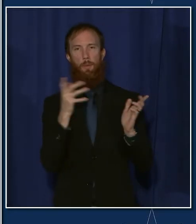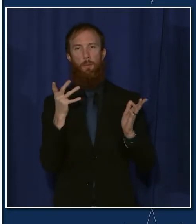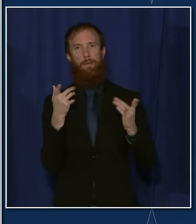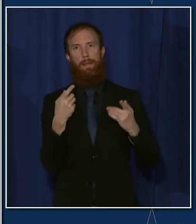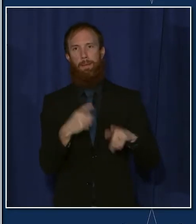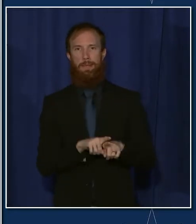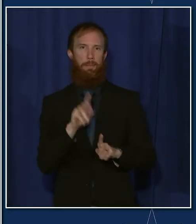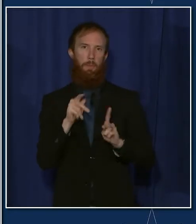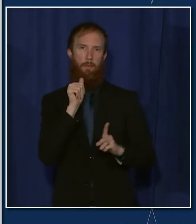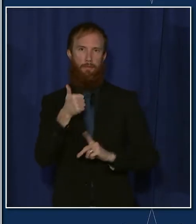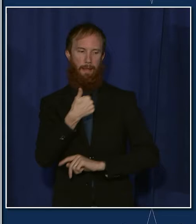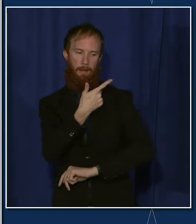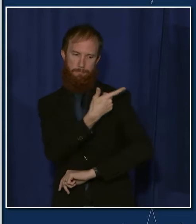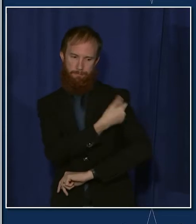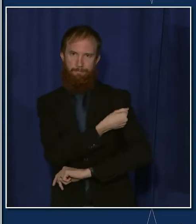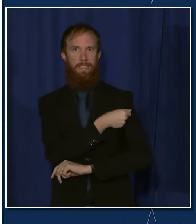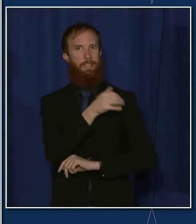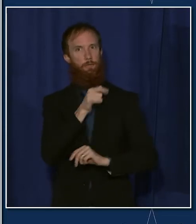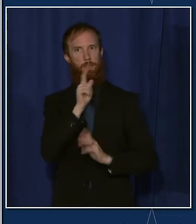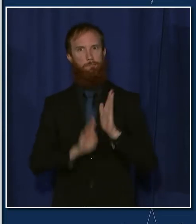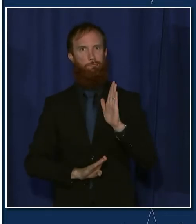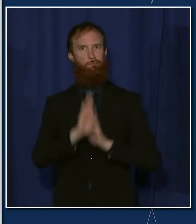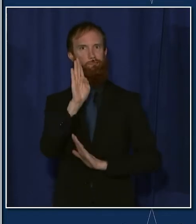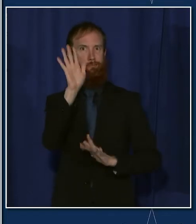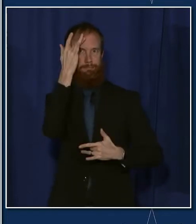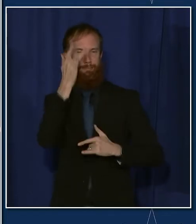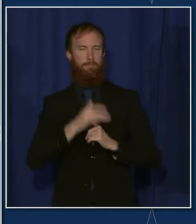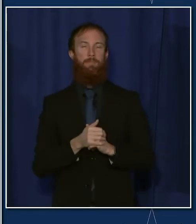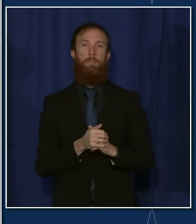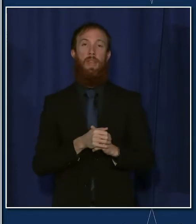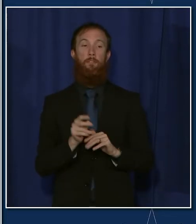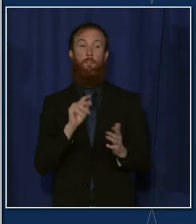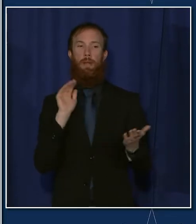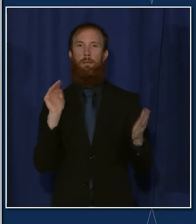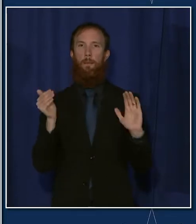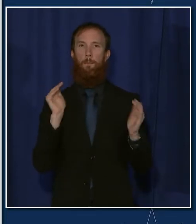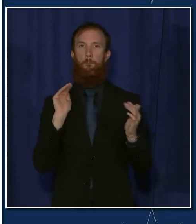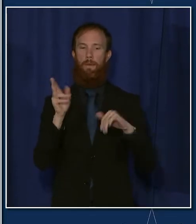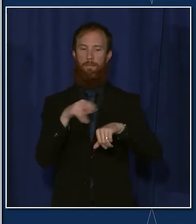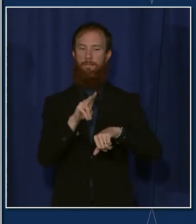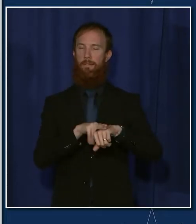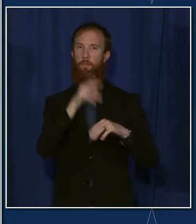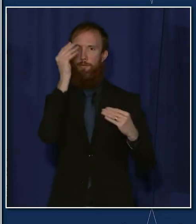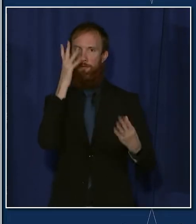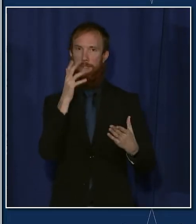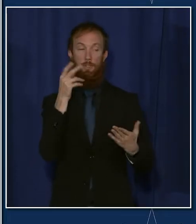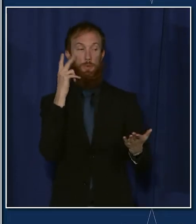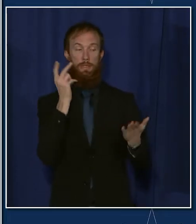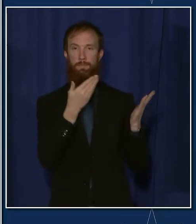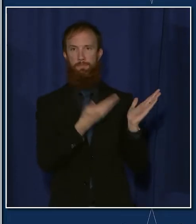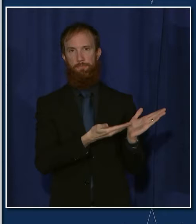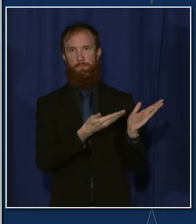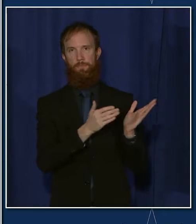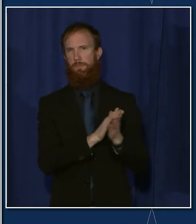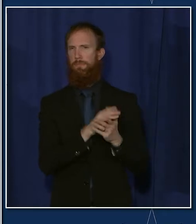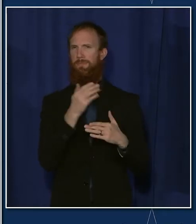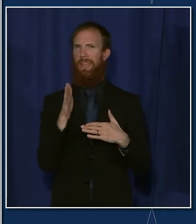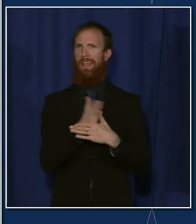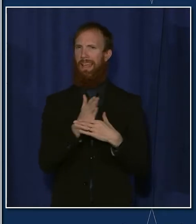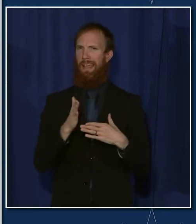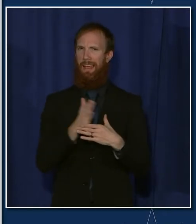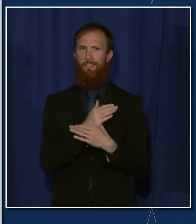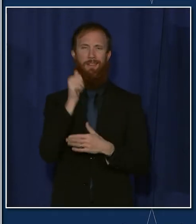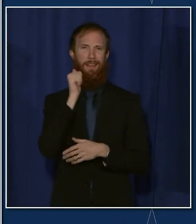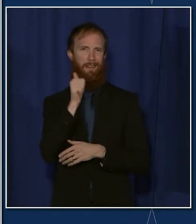by unvaccinated people. And if we look at the national data on this, this shows you the average daily cases